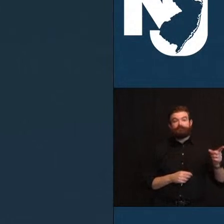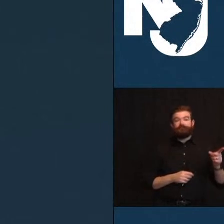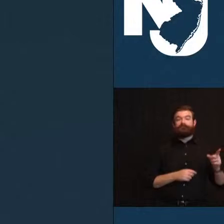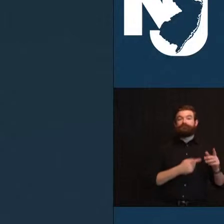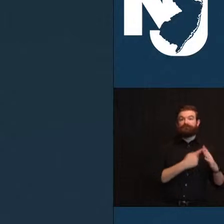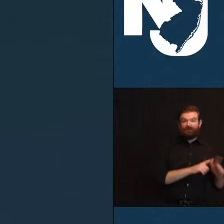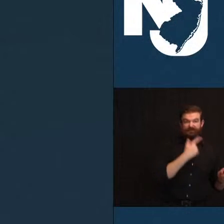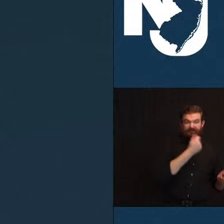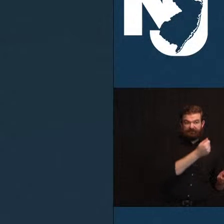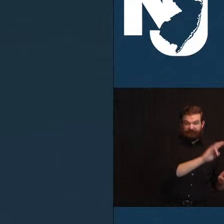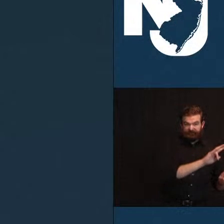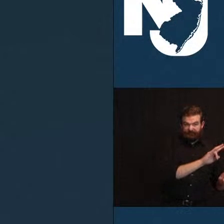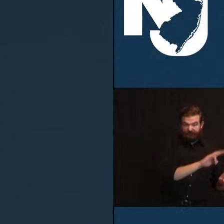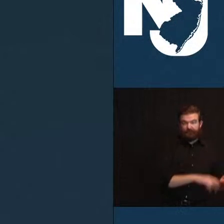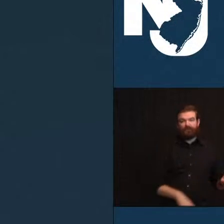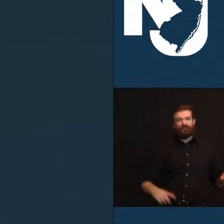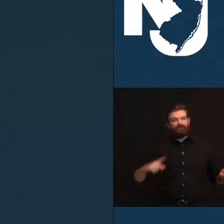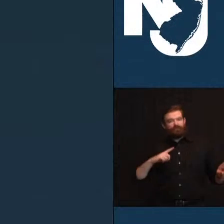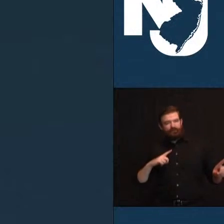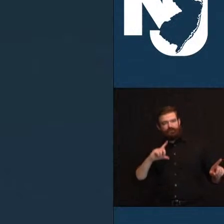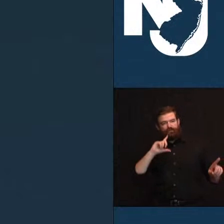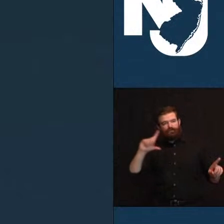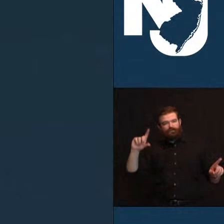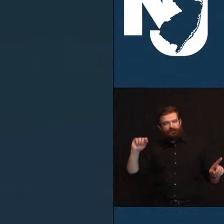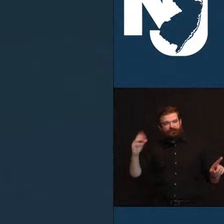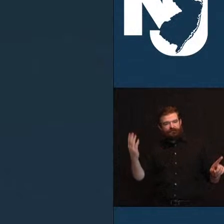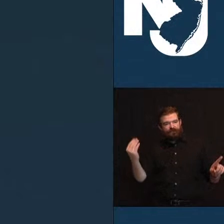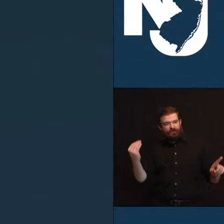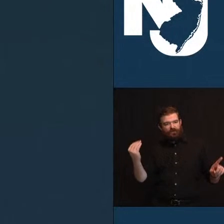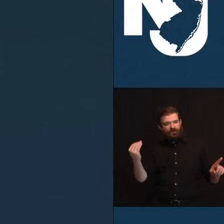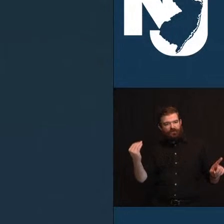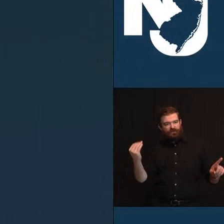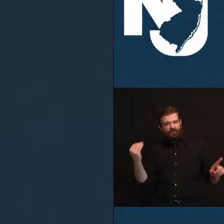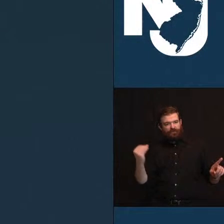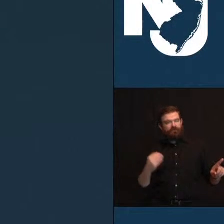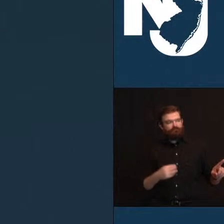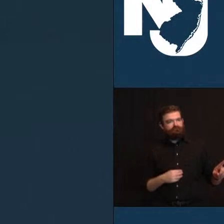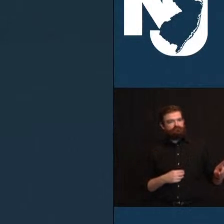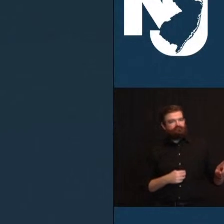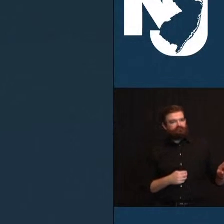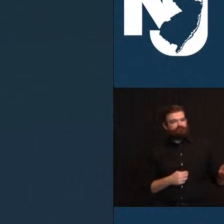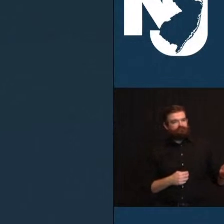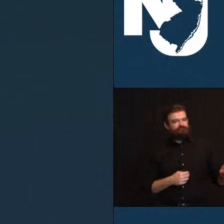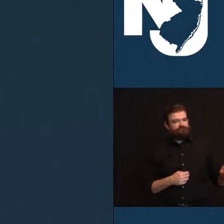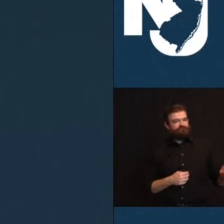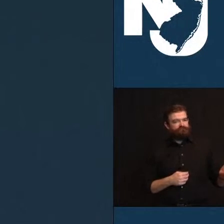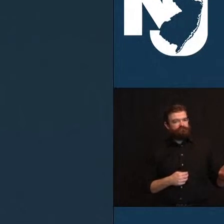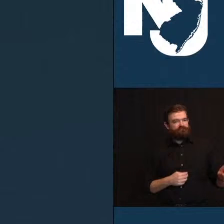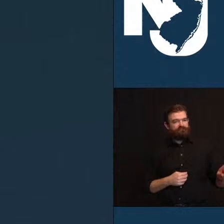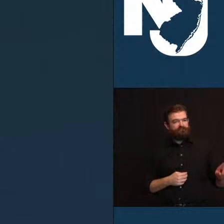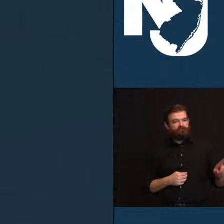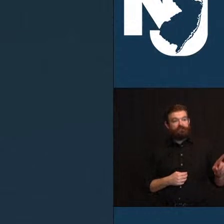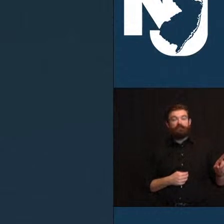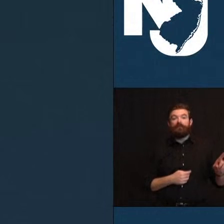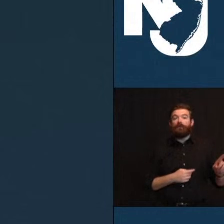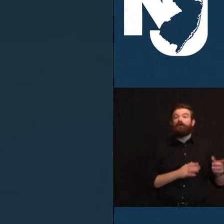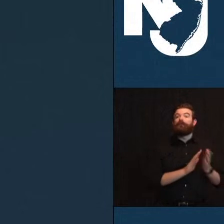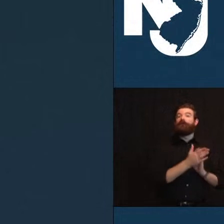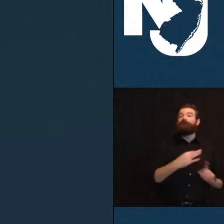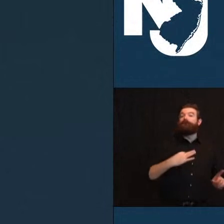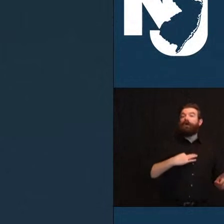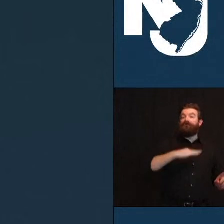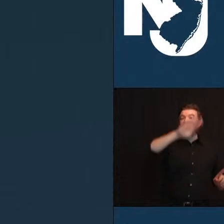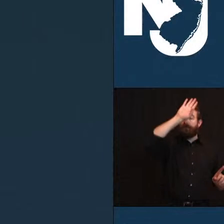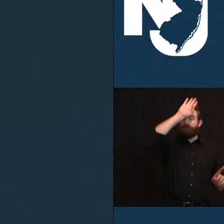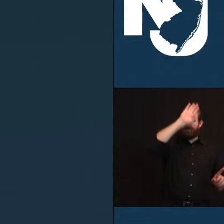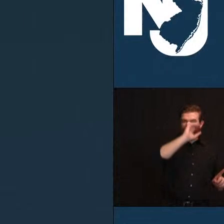as area supervisor. He also became a volunteer firefighter at the age of 18, serving first in Secaucus